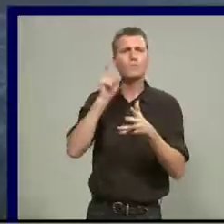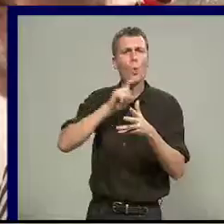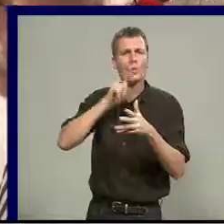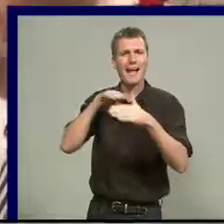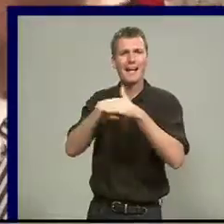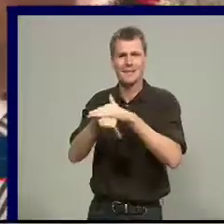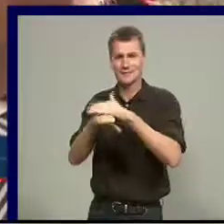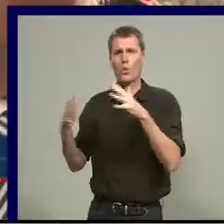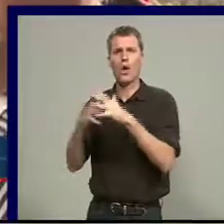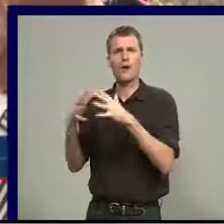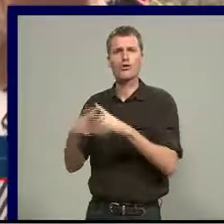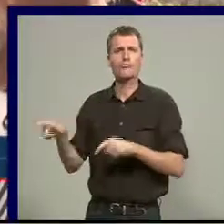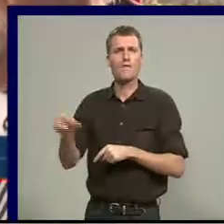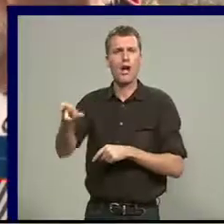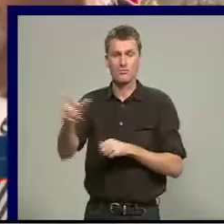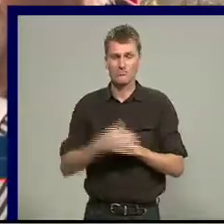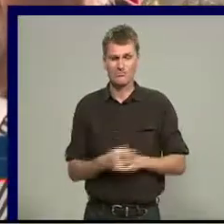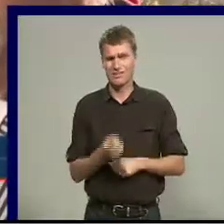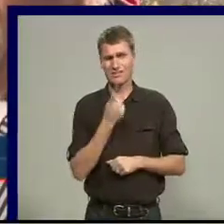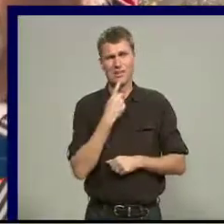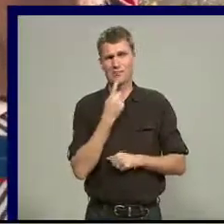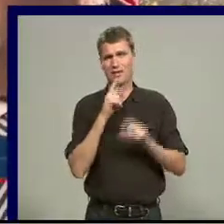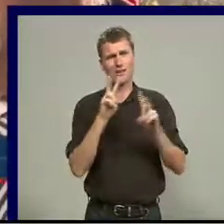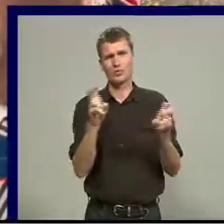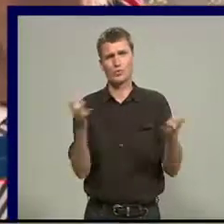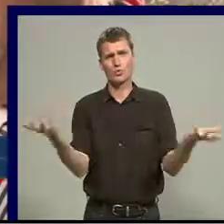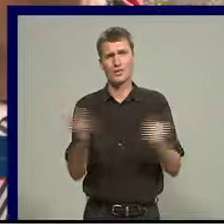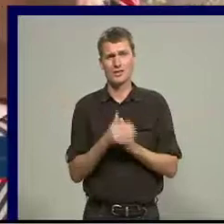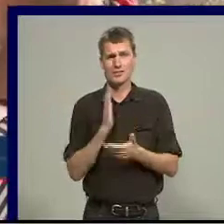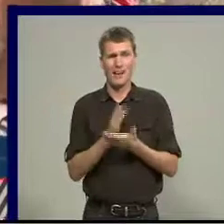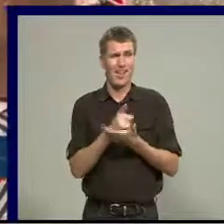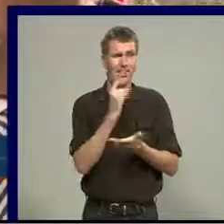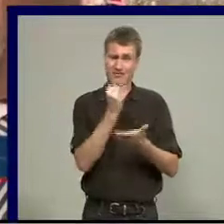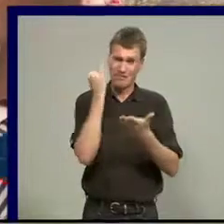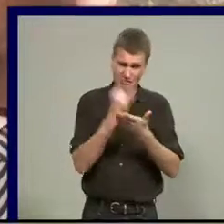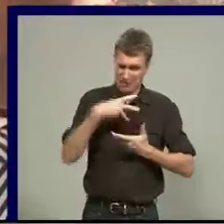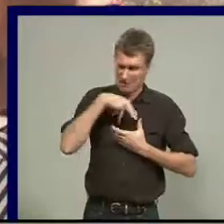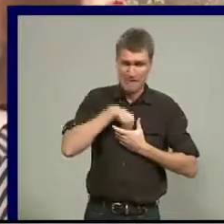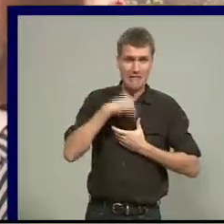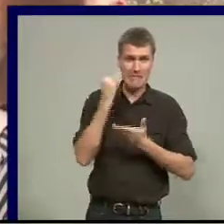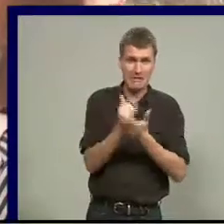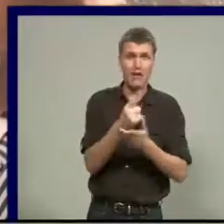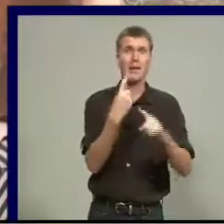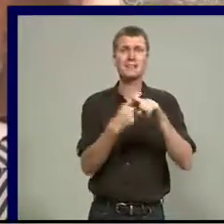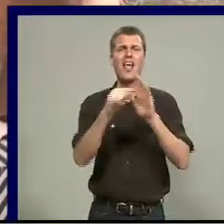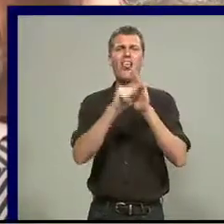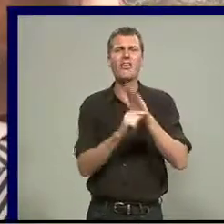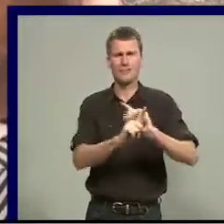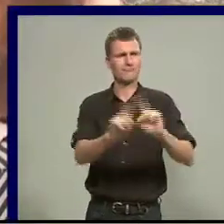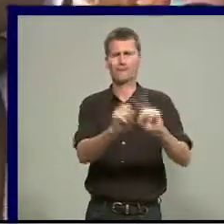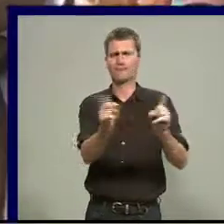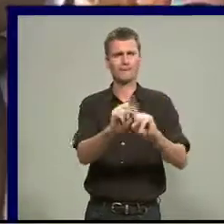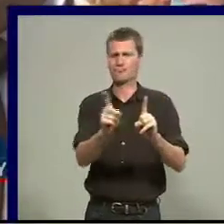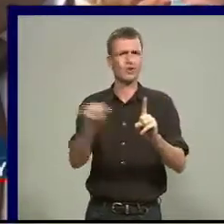think it's a simple issue. And it's as simple as this is morally and ethically the wrong thing to do, and I'll do everything I can to make sure that doesn't